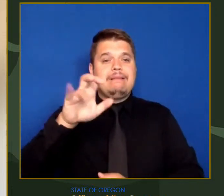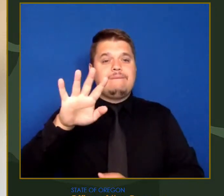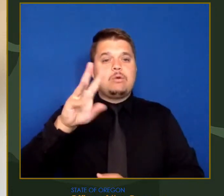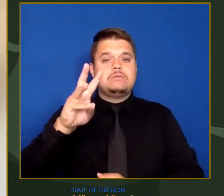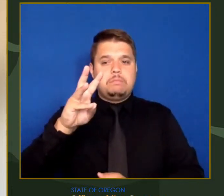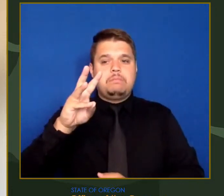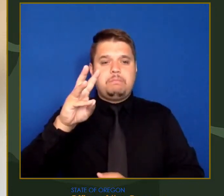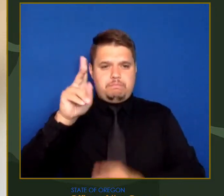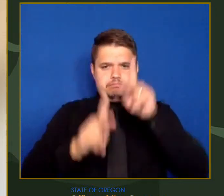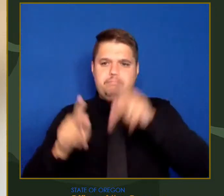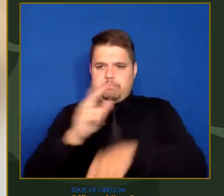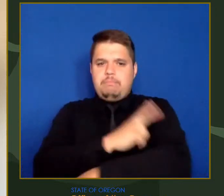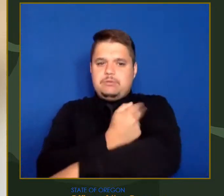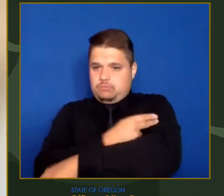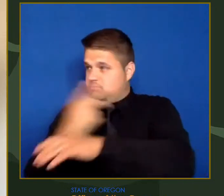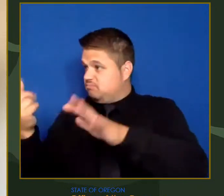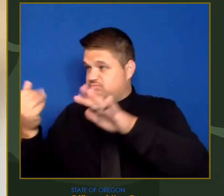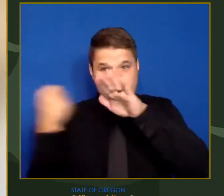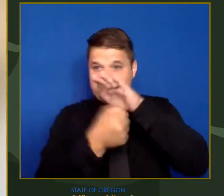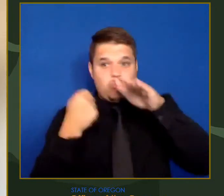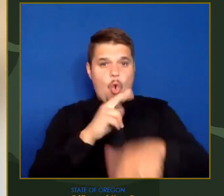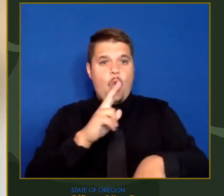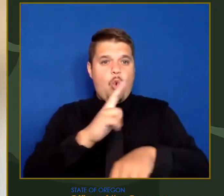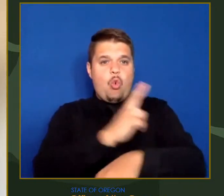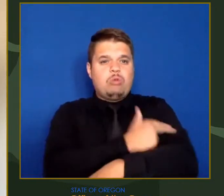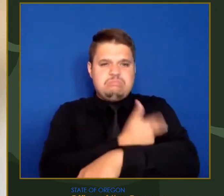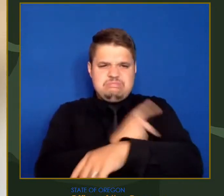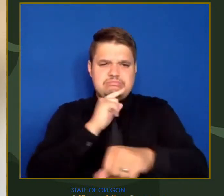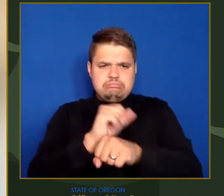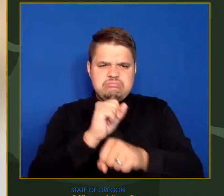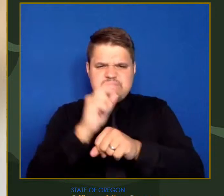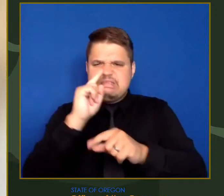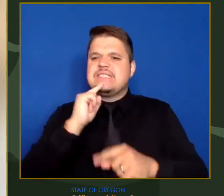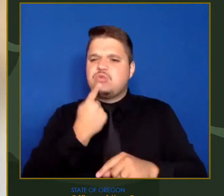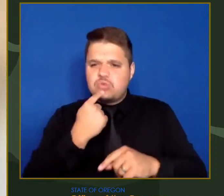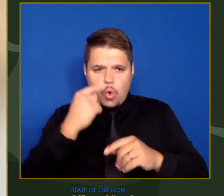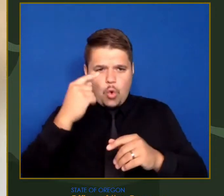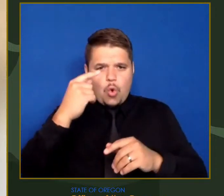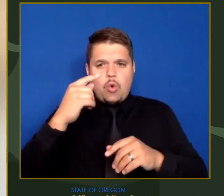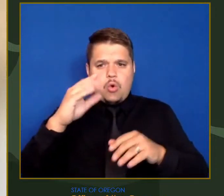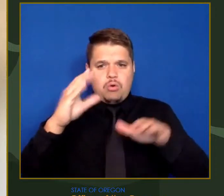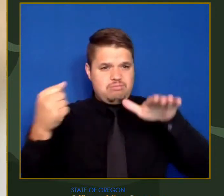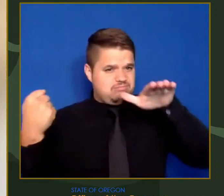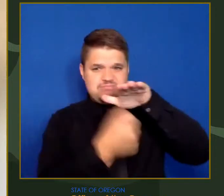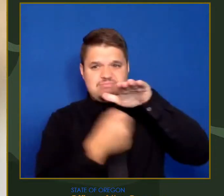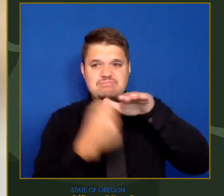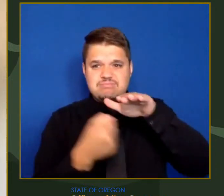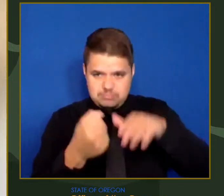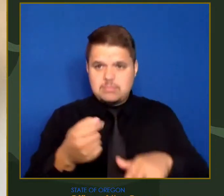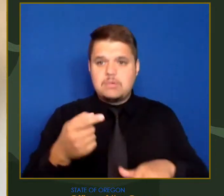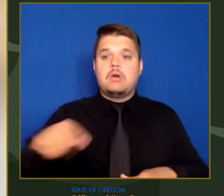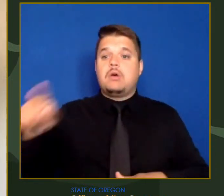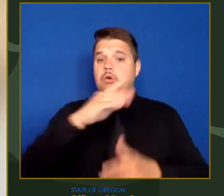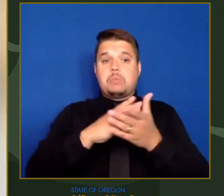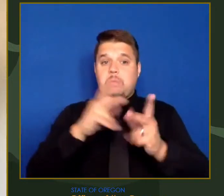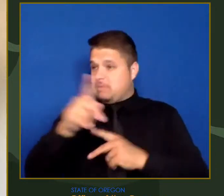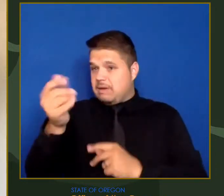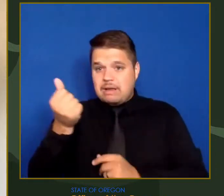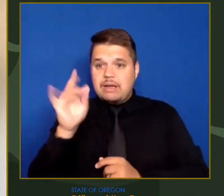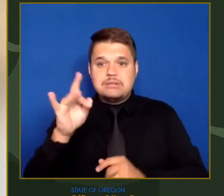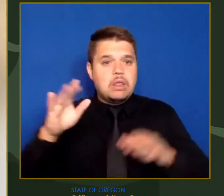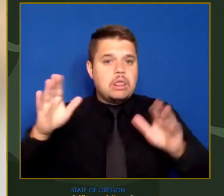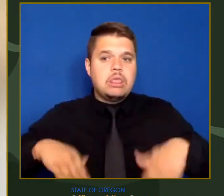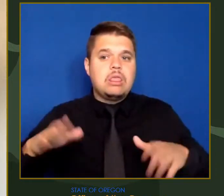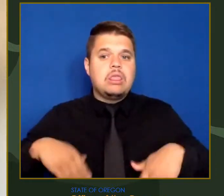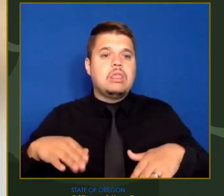infection, and only 18 of those were not vaccinated. That's a 95% rate of unvaccinated